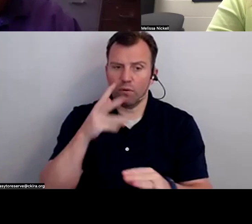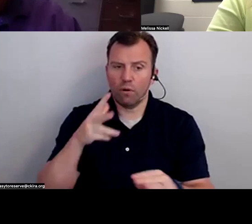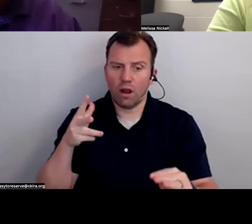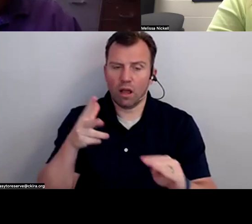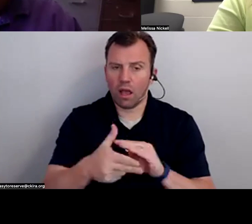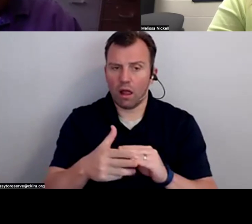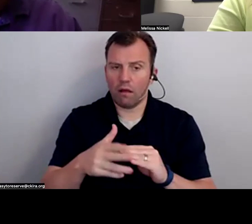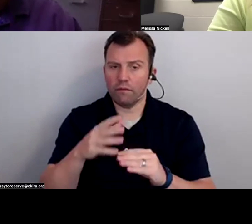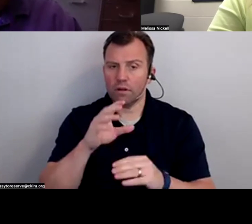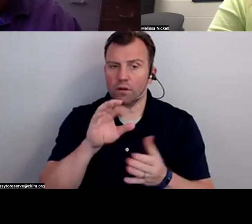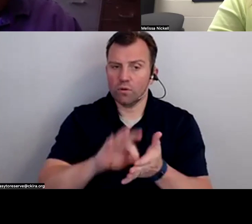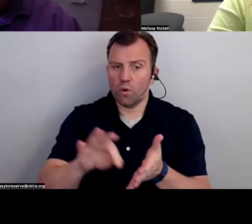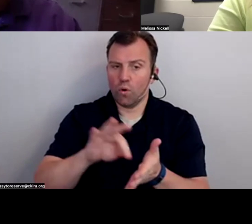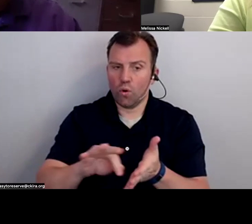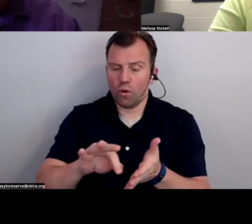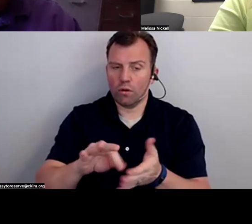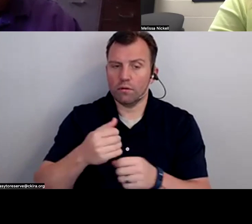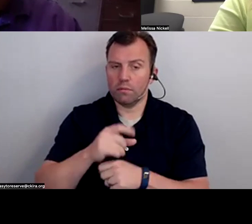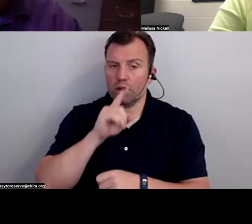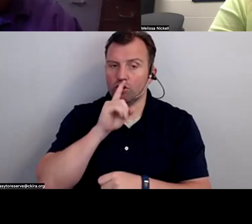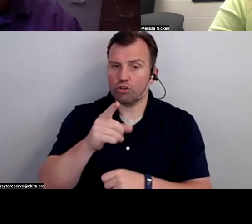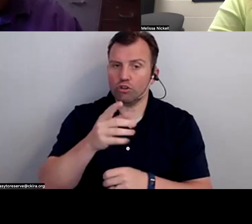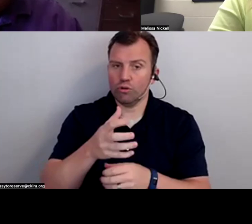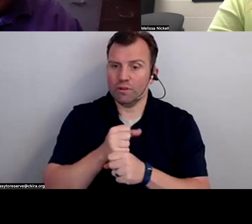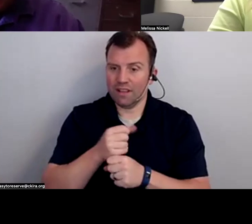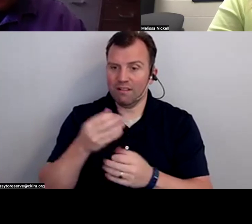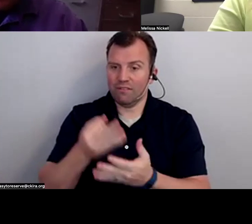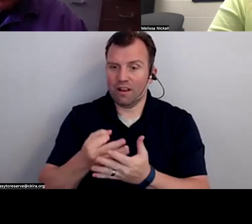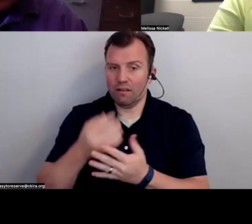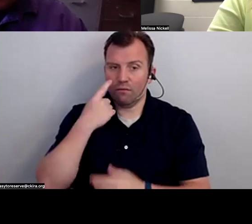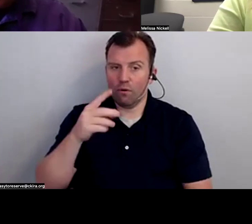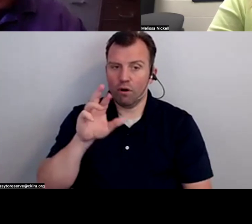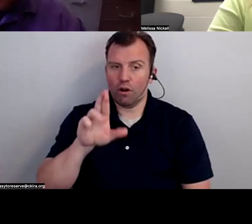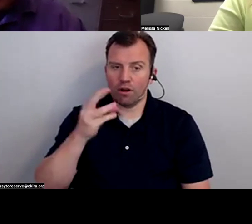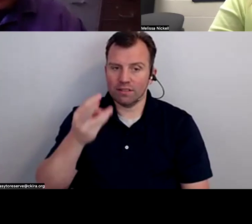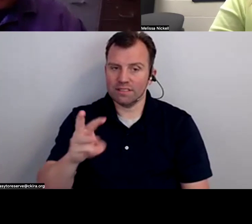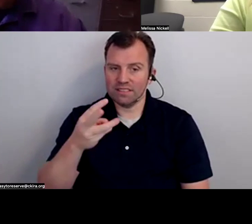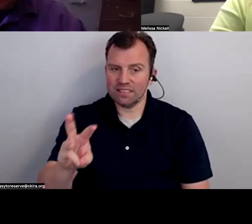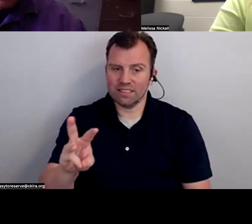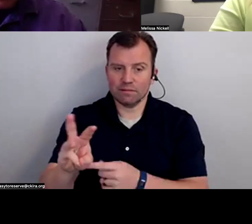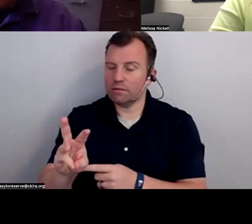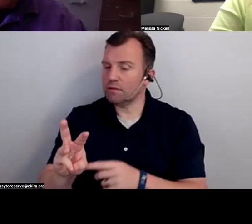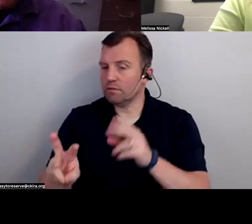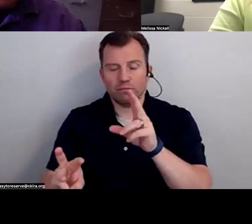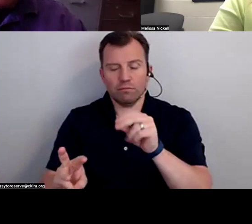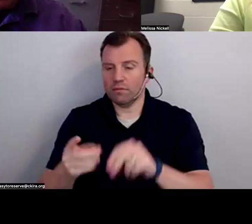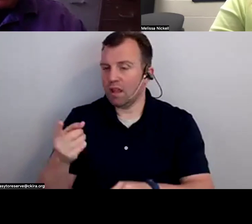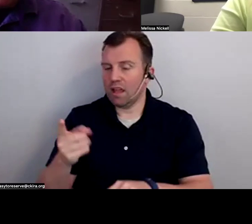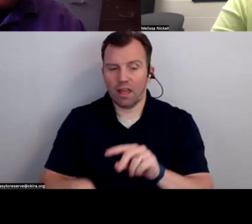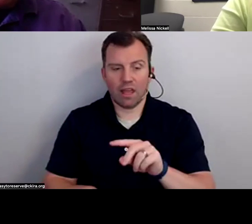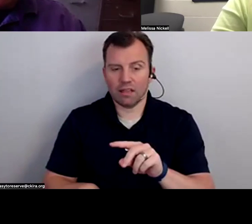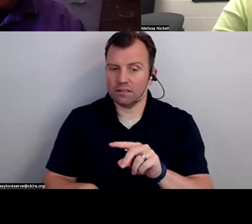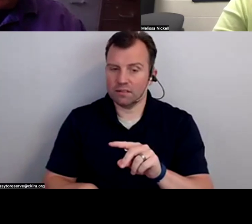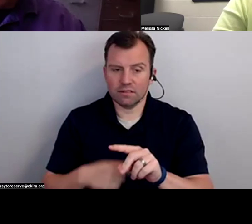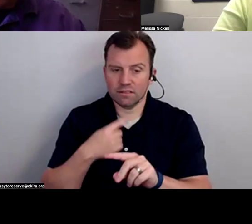score that would ensure funding for an R16. It's just hard to say with R16 grants,